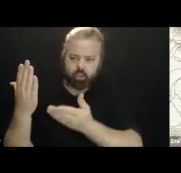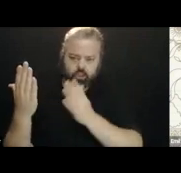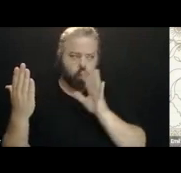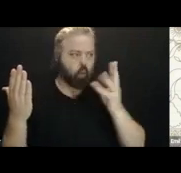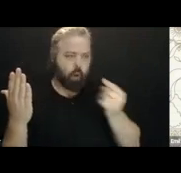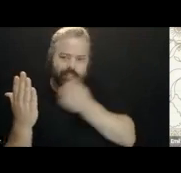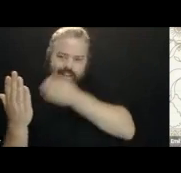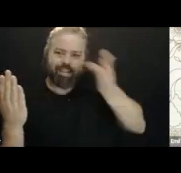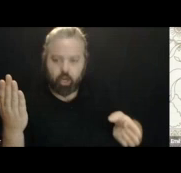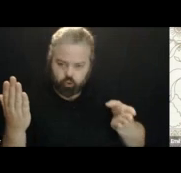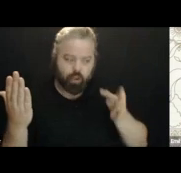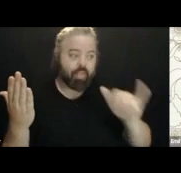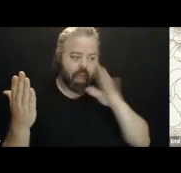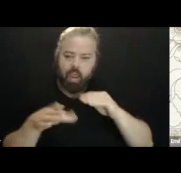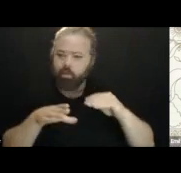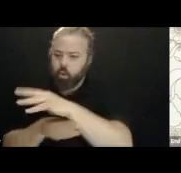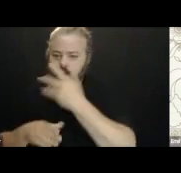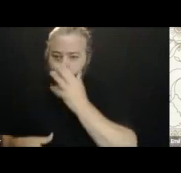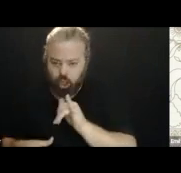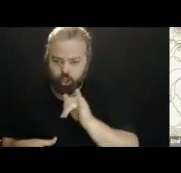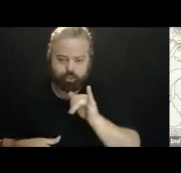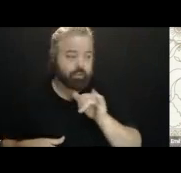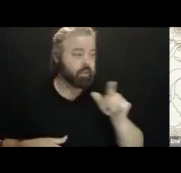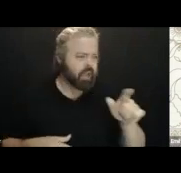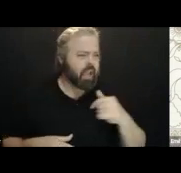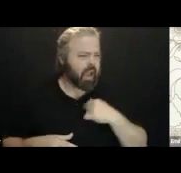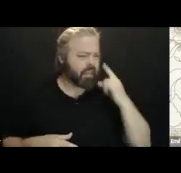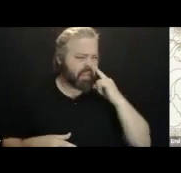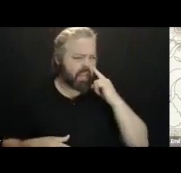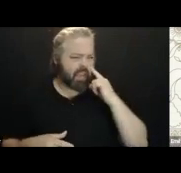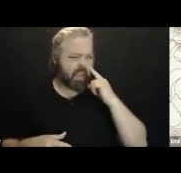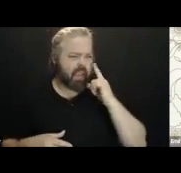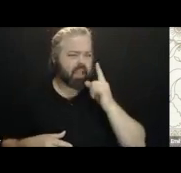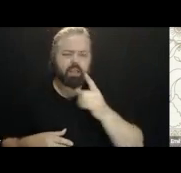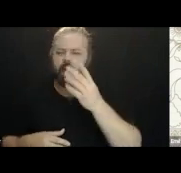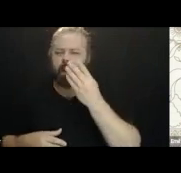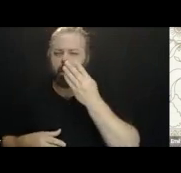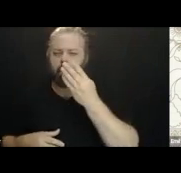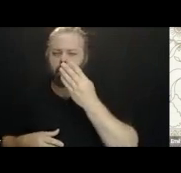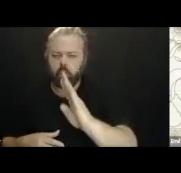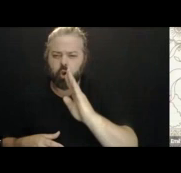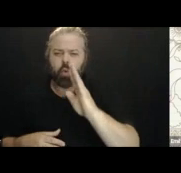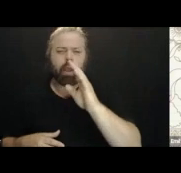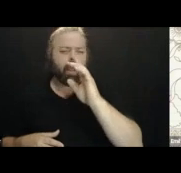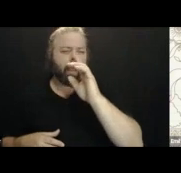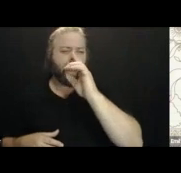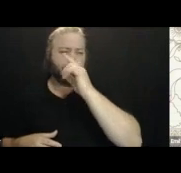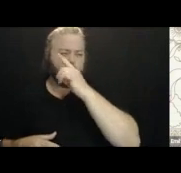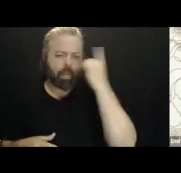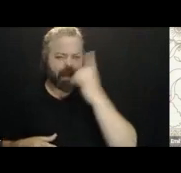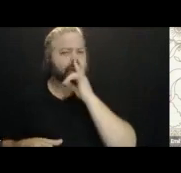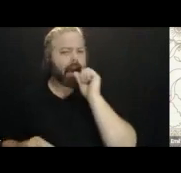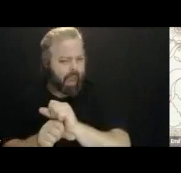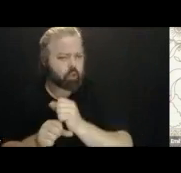not mistaken, the blue and black is the actual dress, but a lot of people saw white and gold, and that was